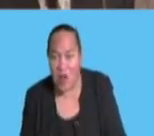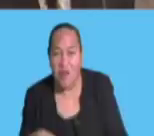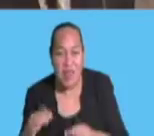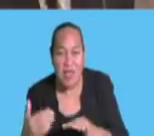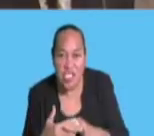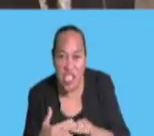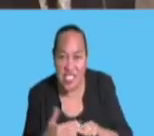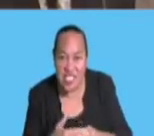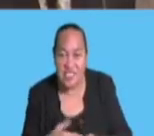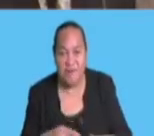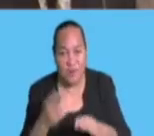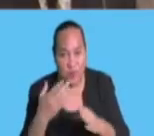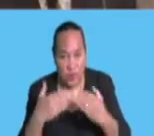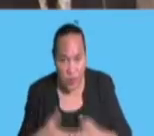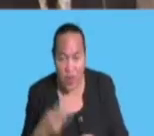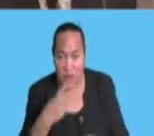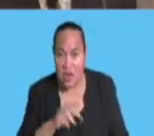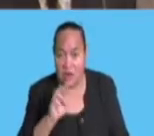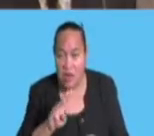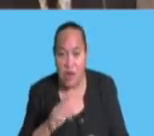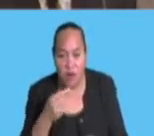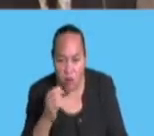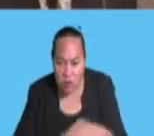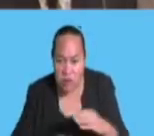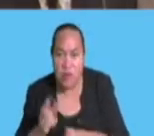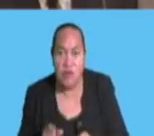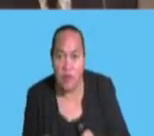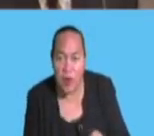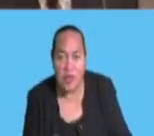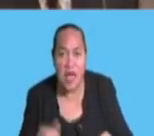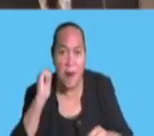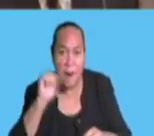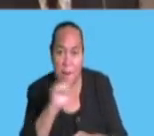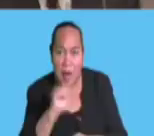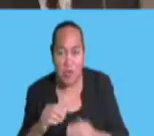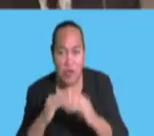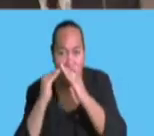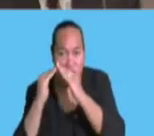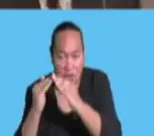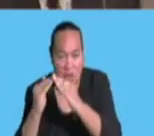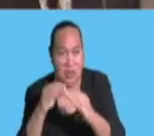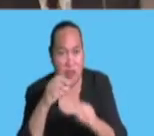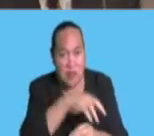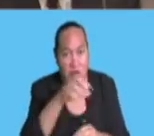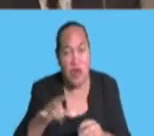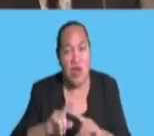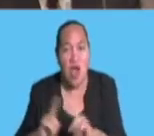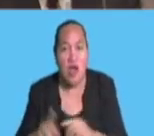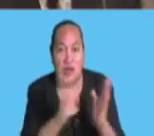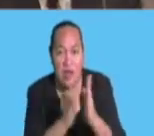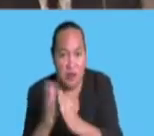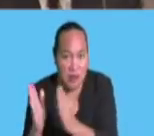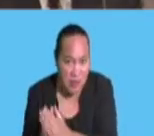jetties, 33.5 million on construction of footpaths and bus shelters and signage in peri-urban and urban areas,